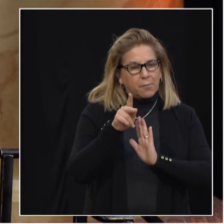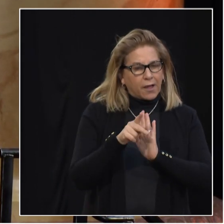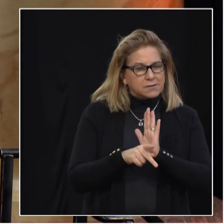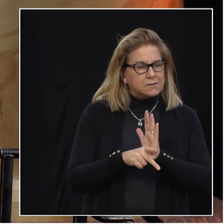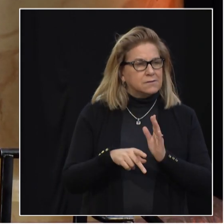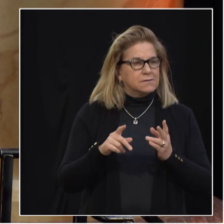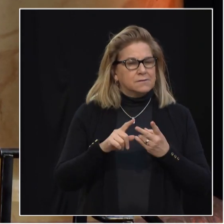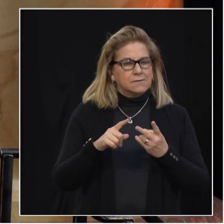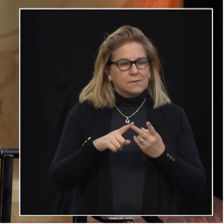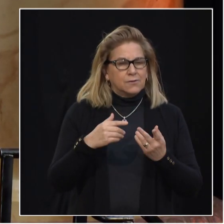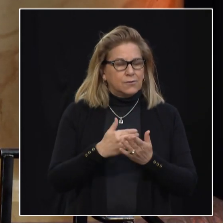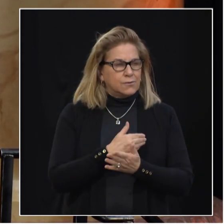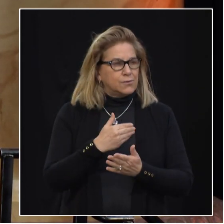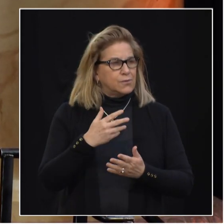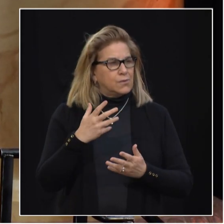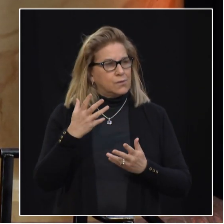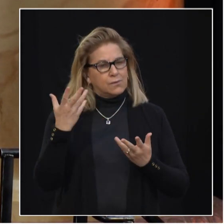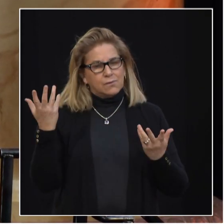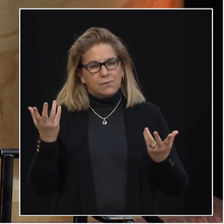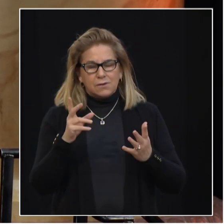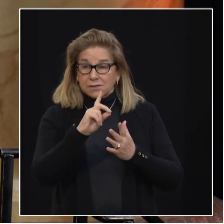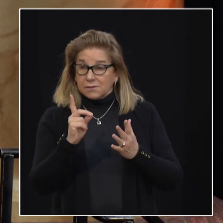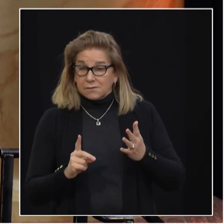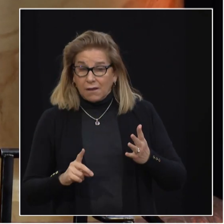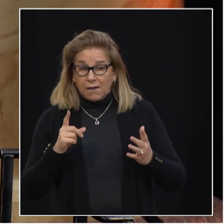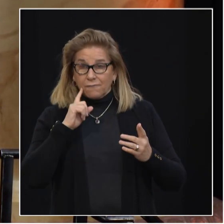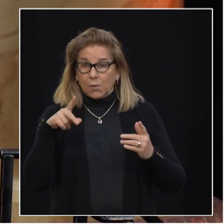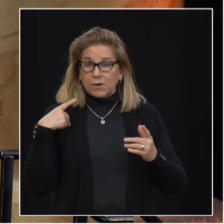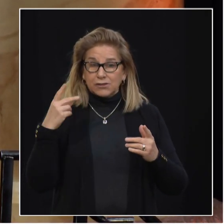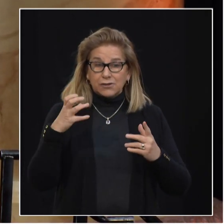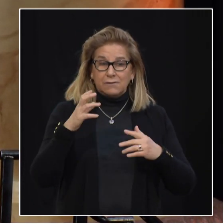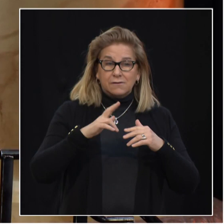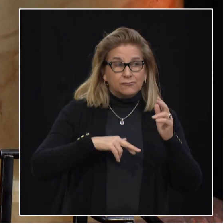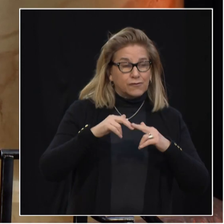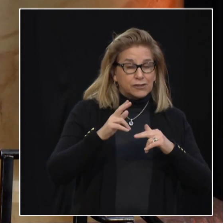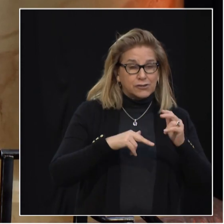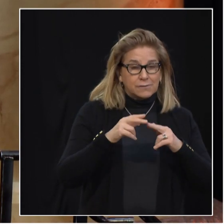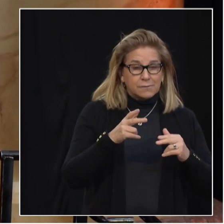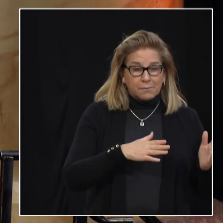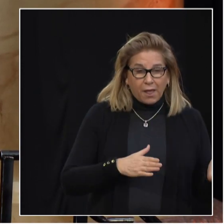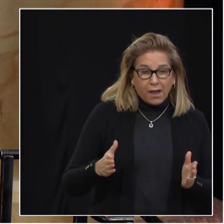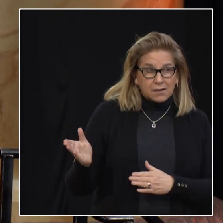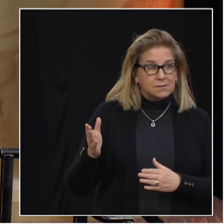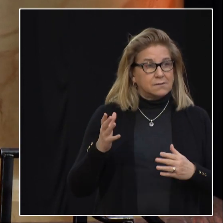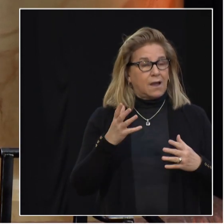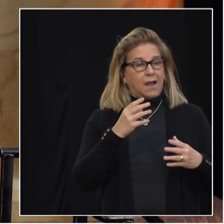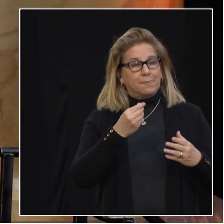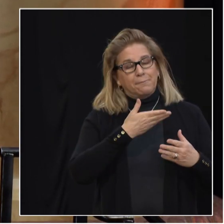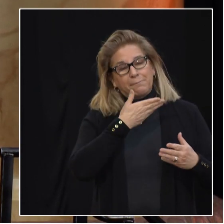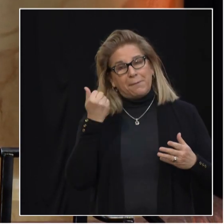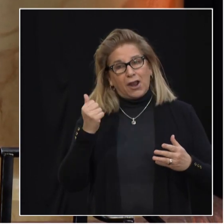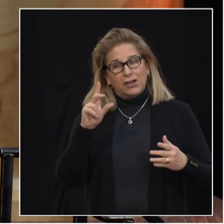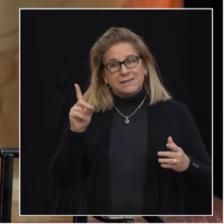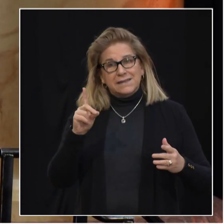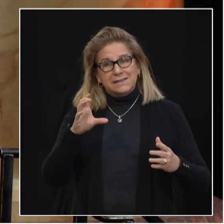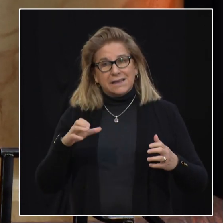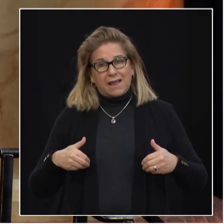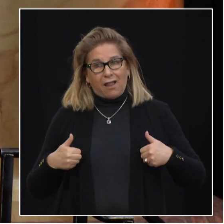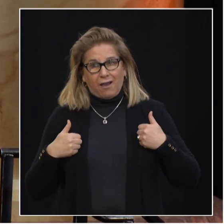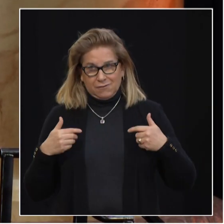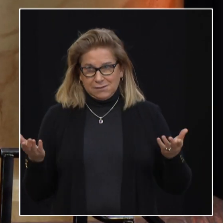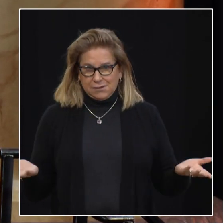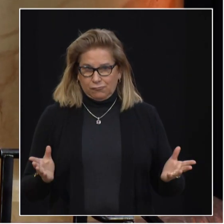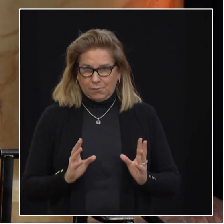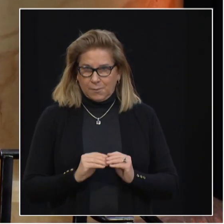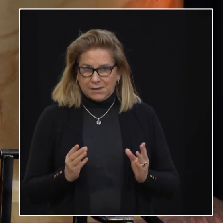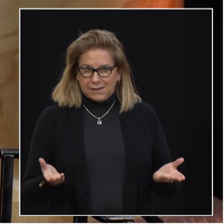communities to thrive. So we are delighted to host today's event. The exhibits are open, the cafe is open. Thank you so much, and